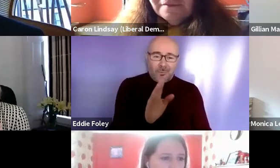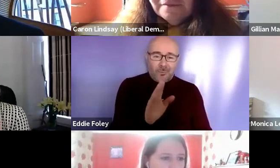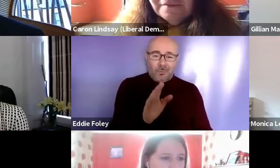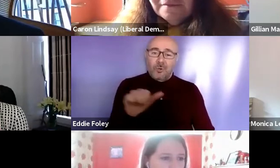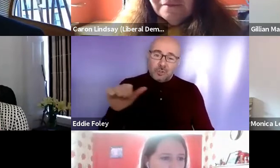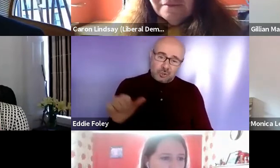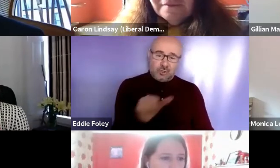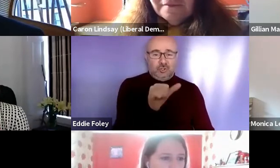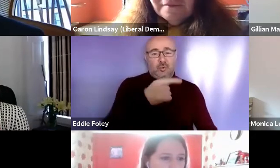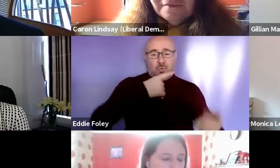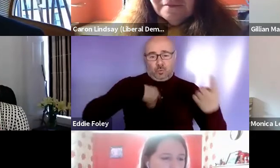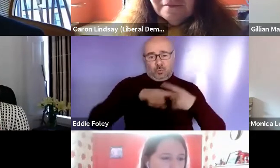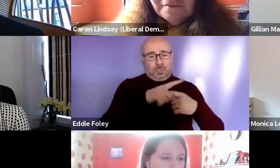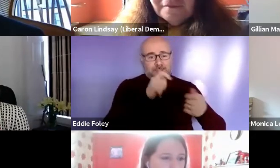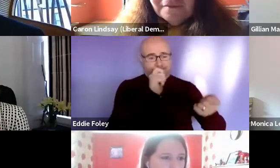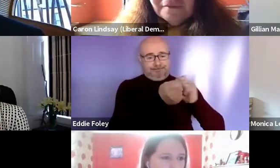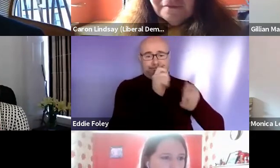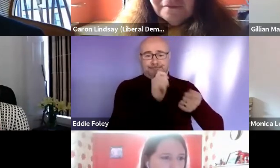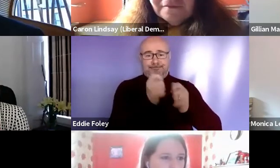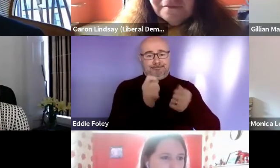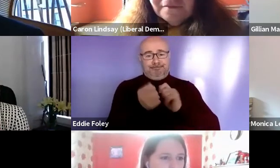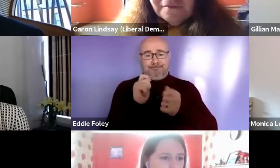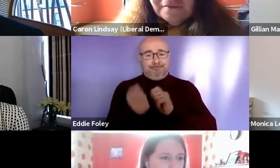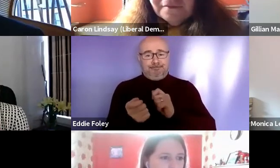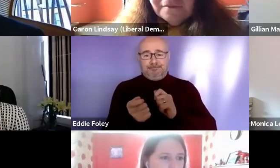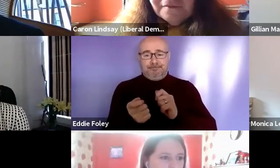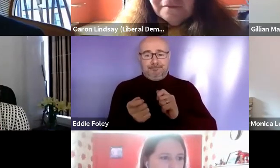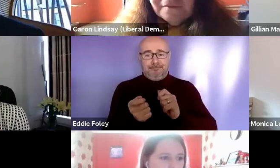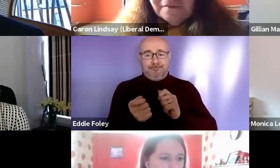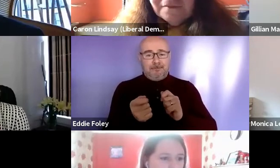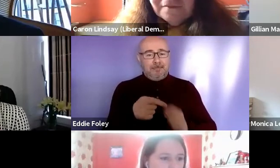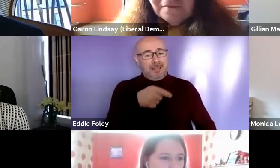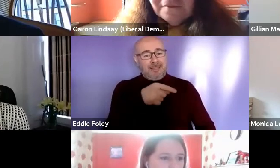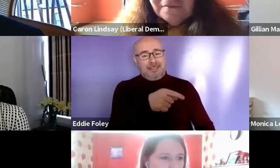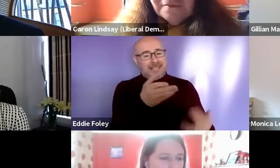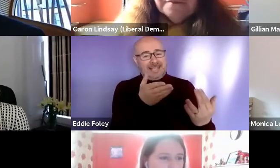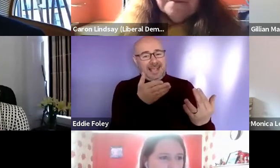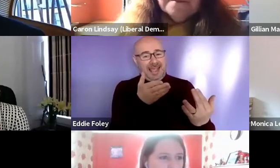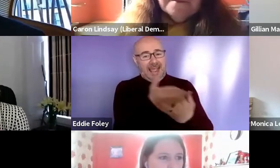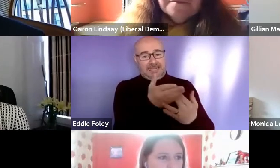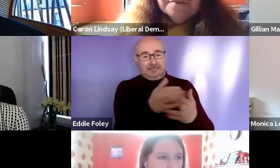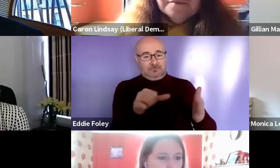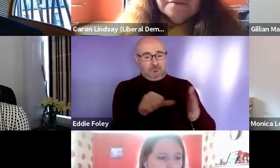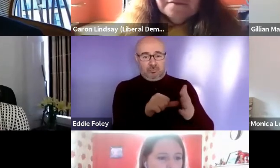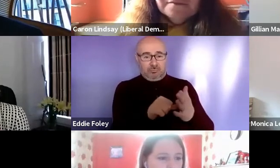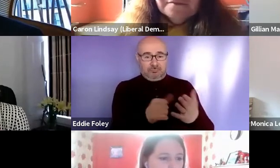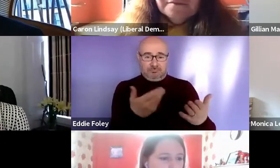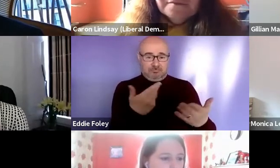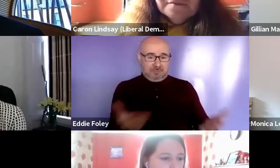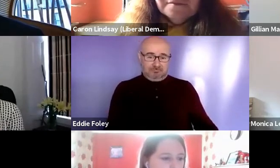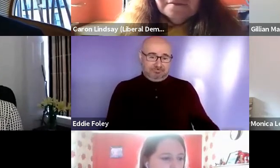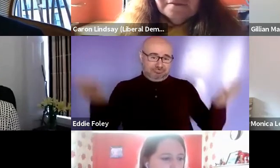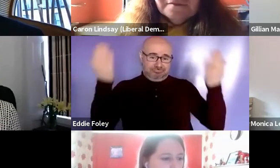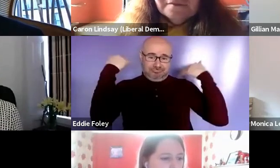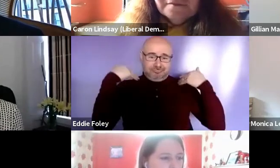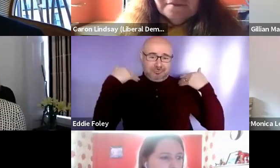It's not, this isn't, the access needs that people have are not anything new. It's just that we are now